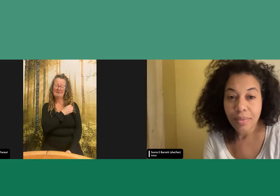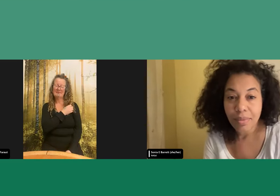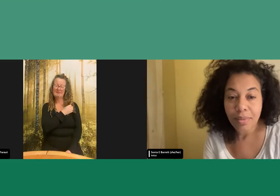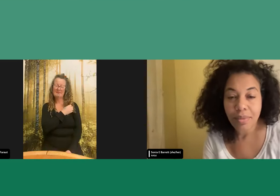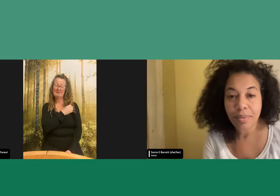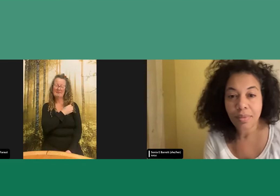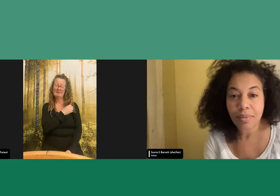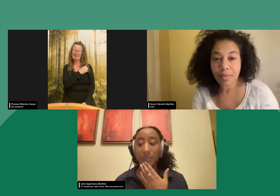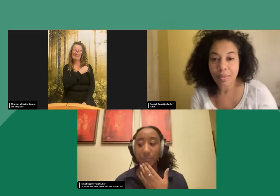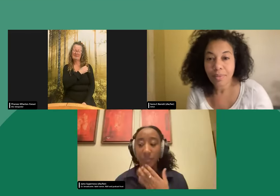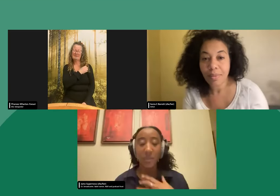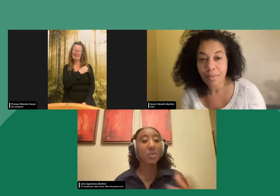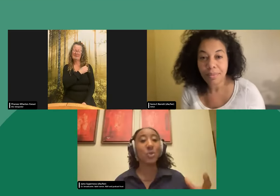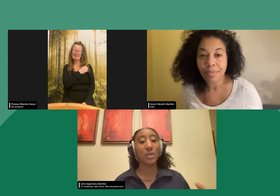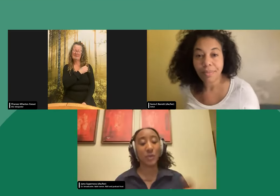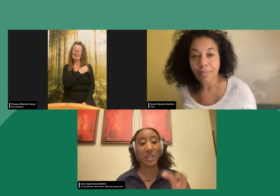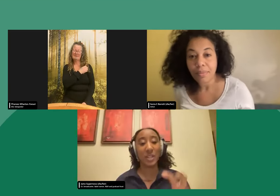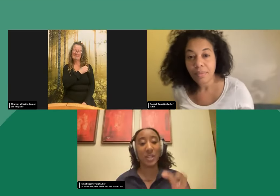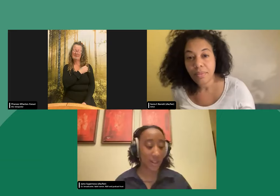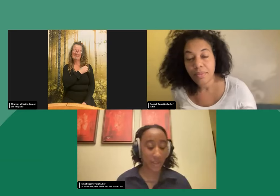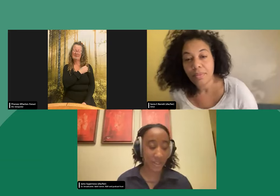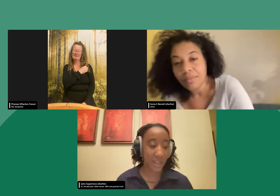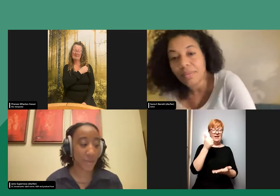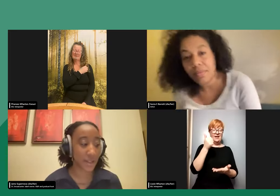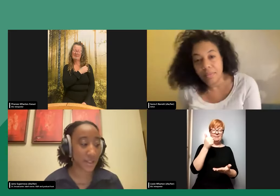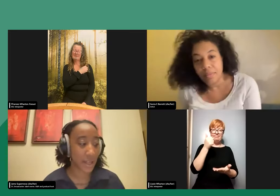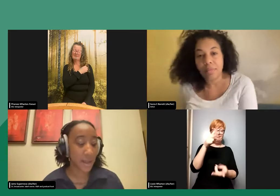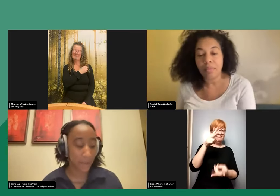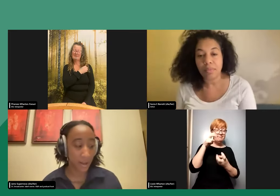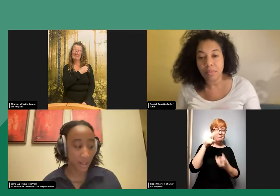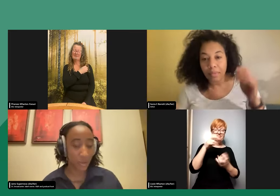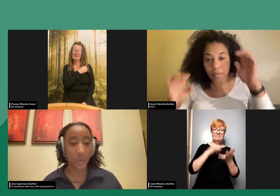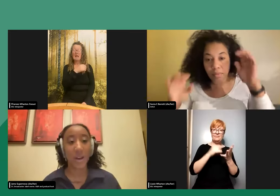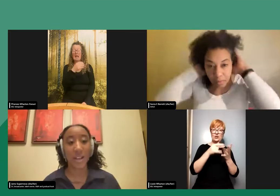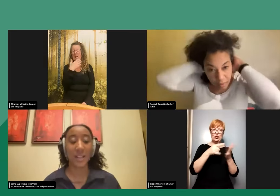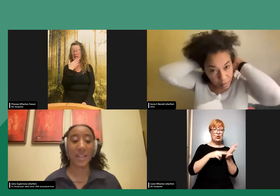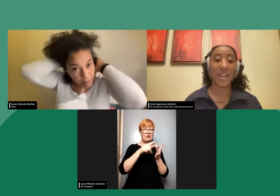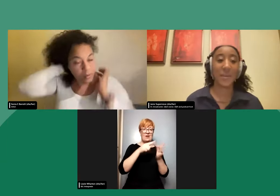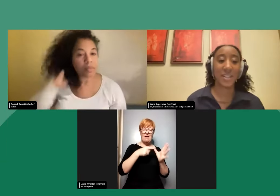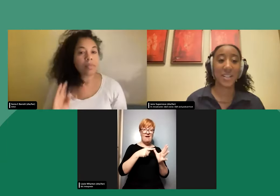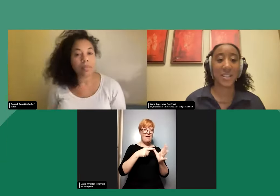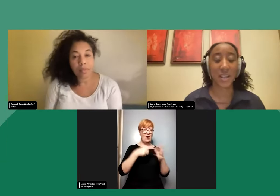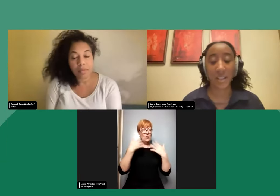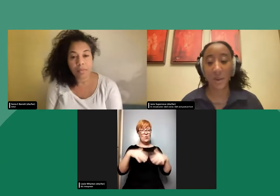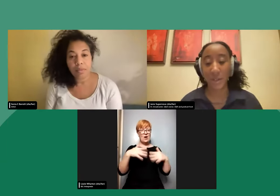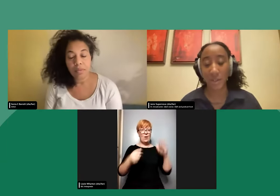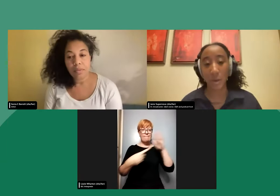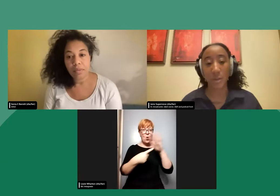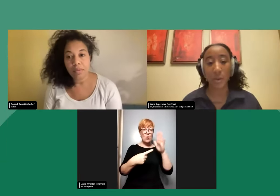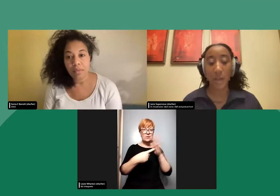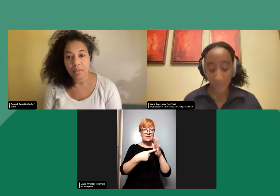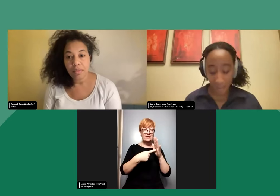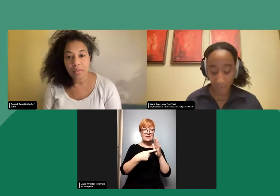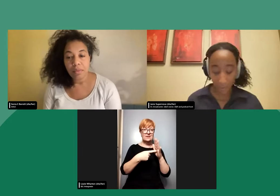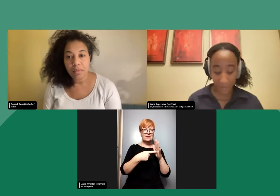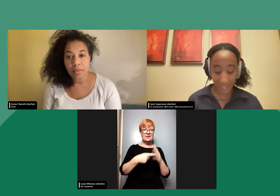got to hear Sonia talk you through each room and kind of the significance behind all the work and the images and the questions posed,